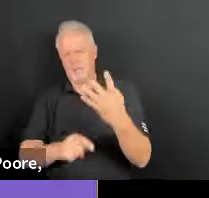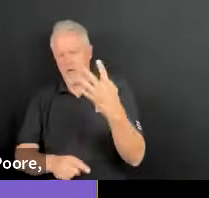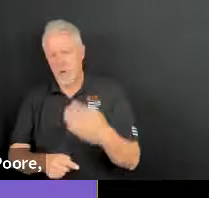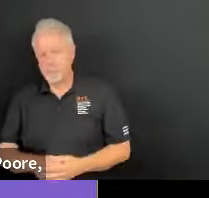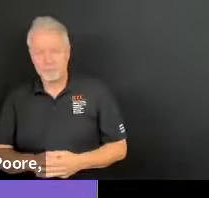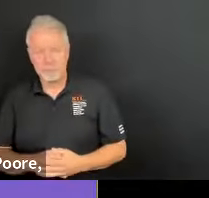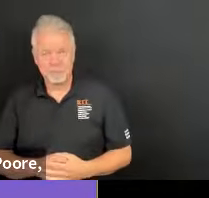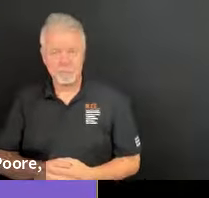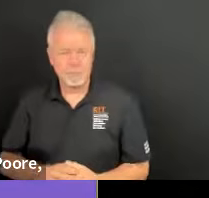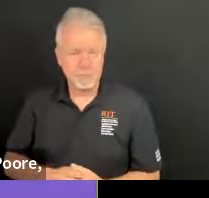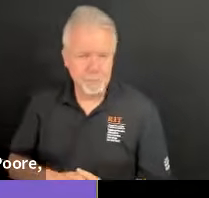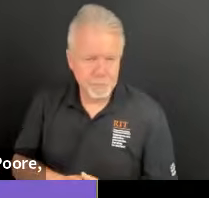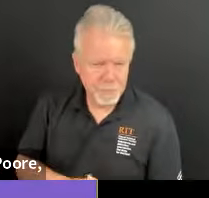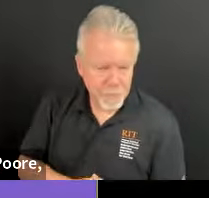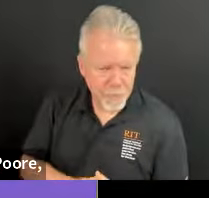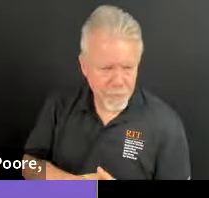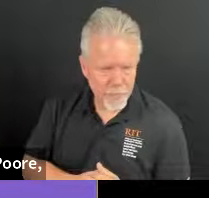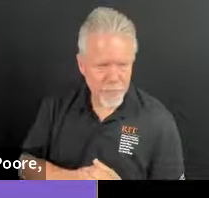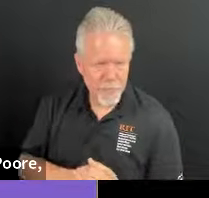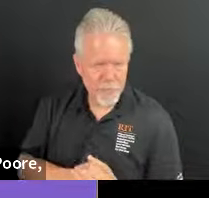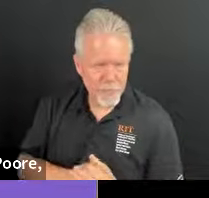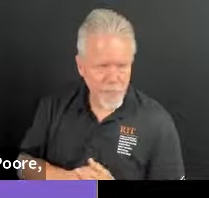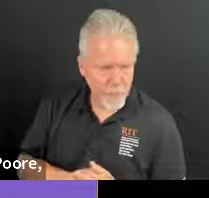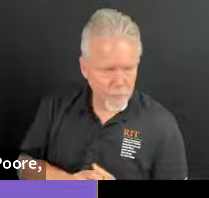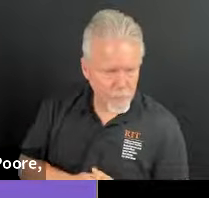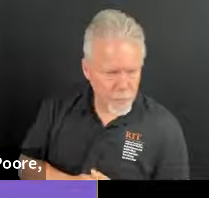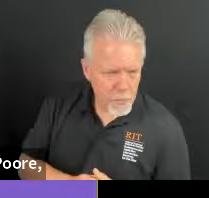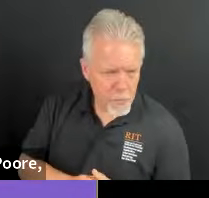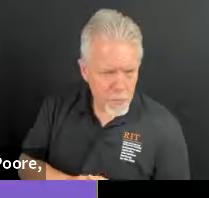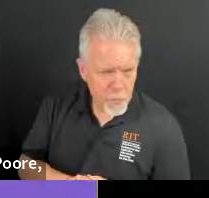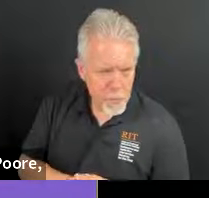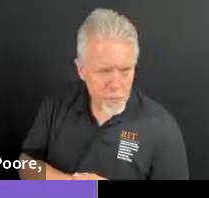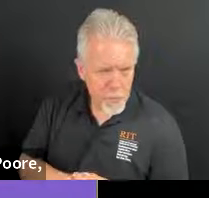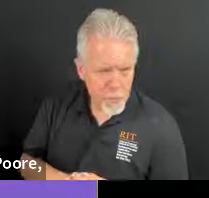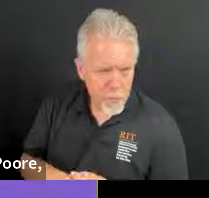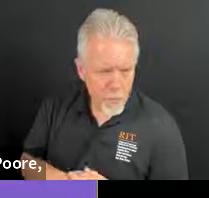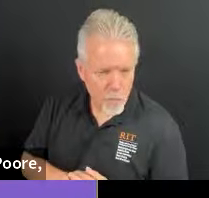mentioned. So yeah, you can check those out if you're interested.